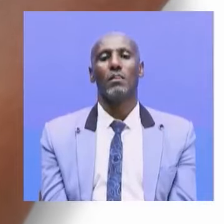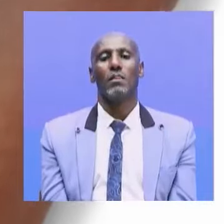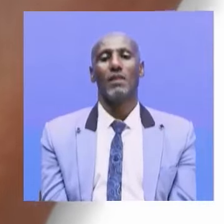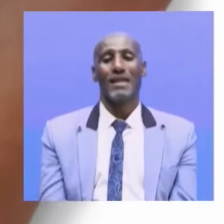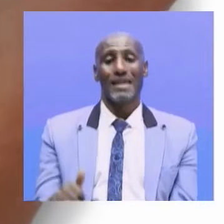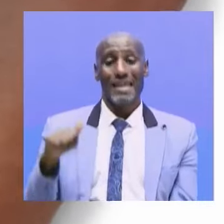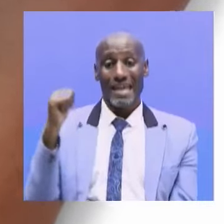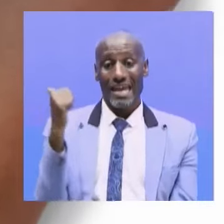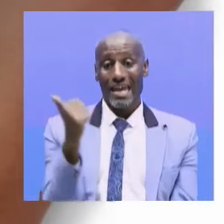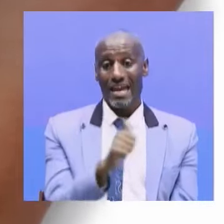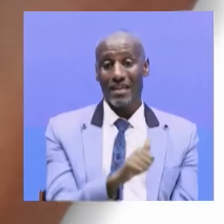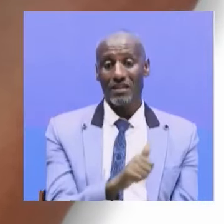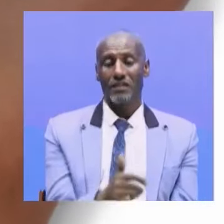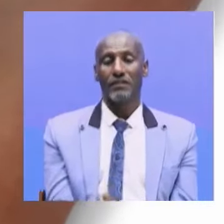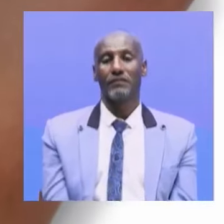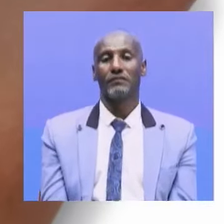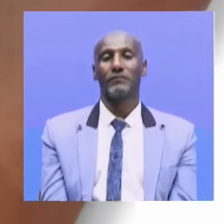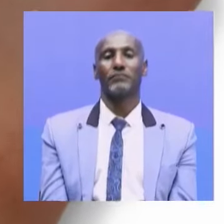any,